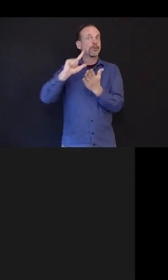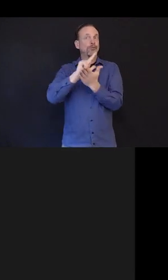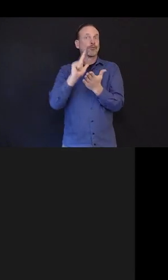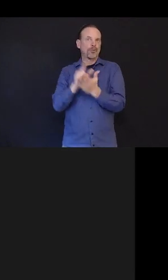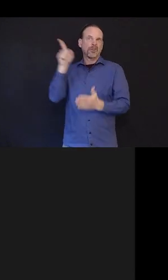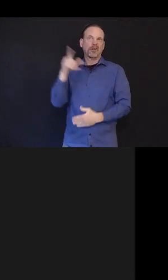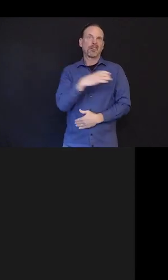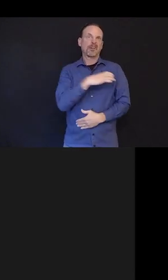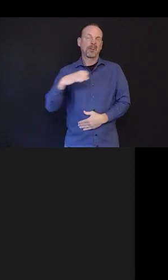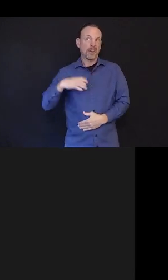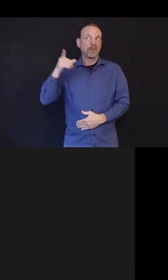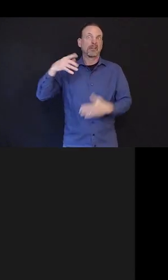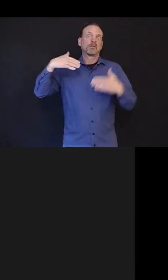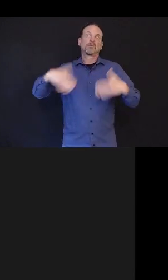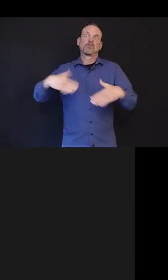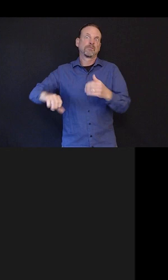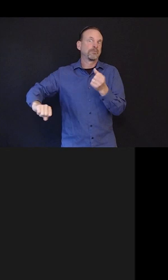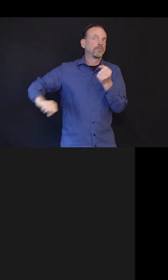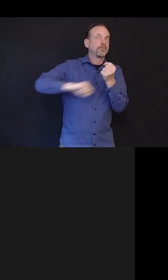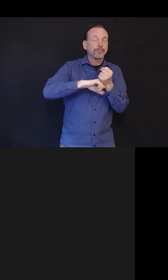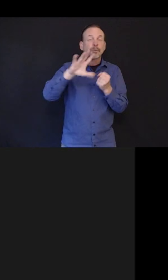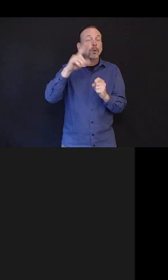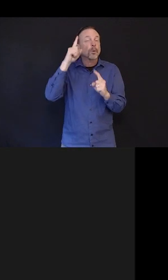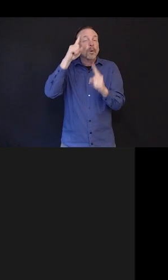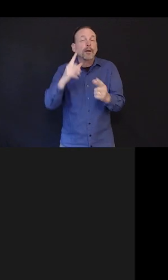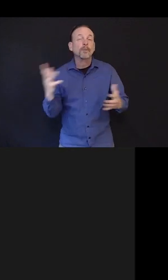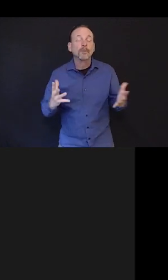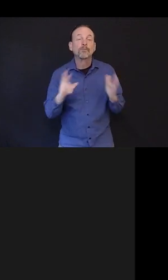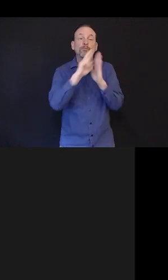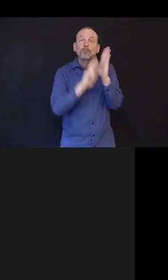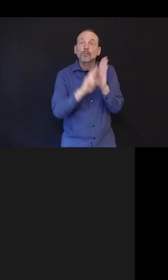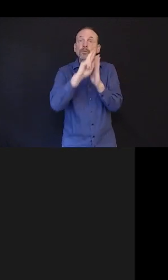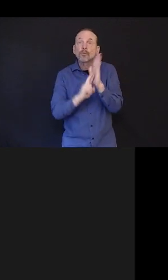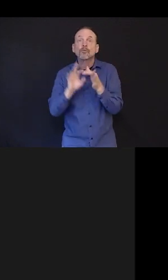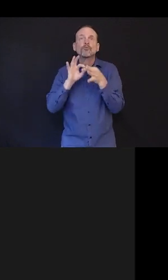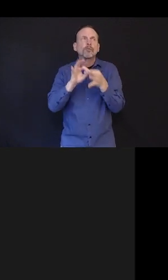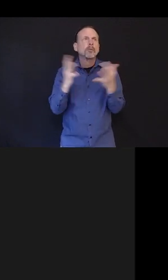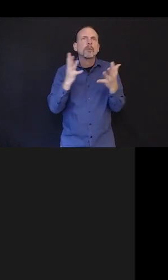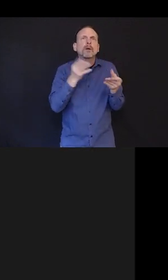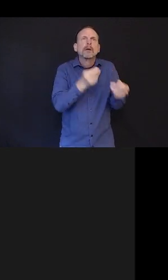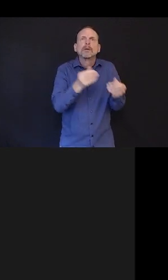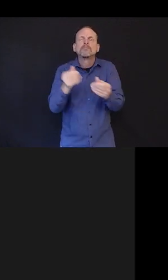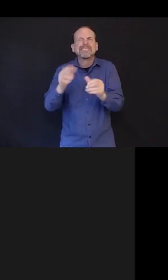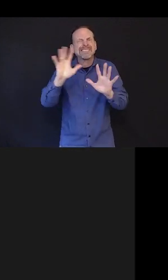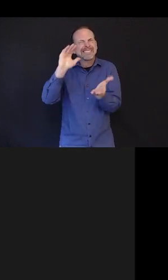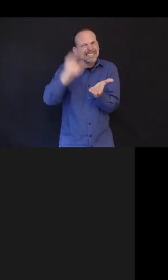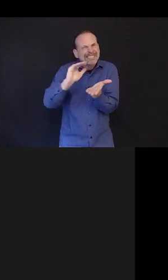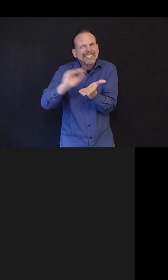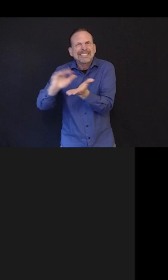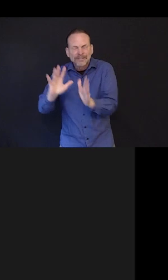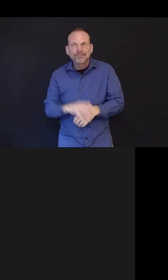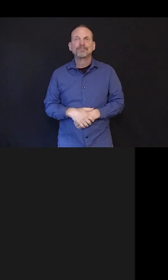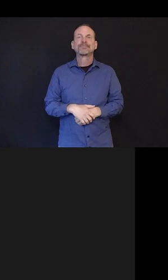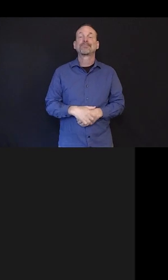we really intended to keep the expenses extremely broad as possible. So